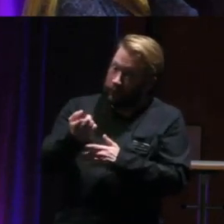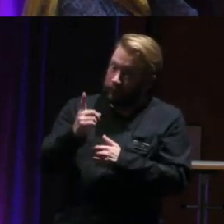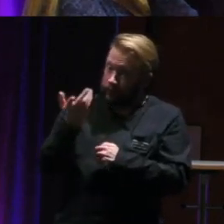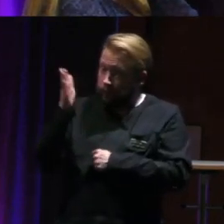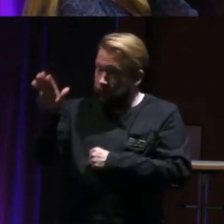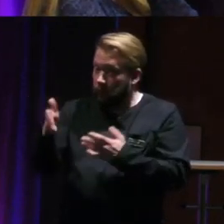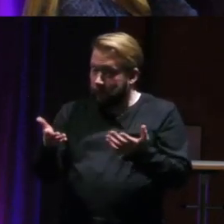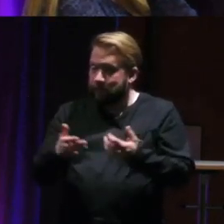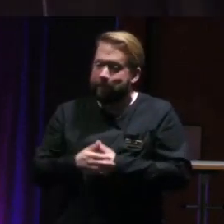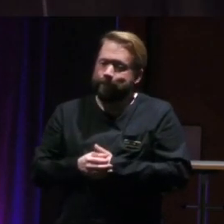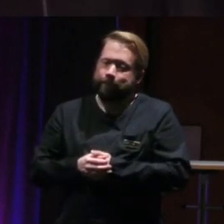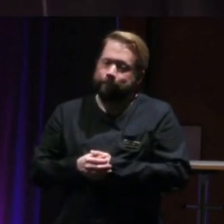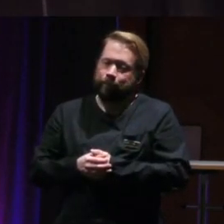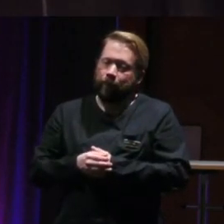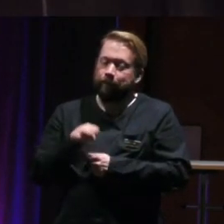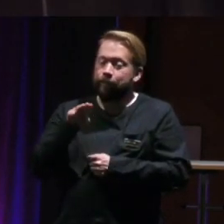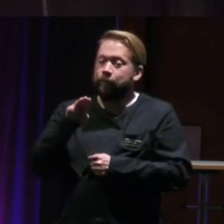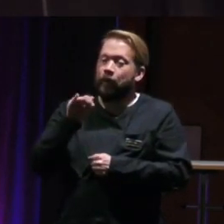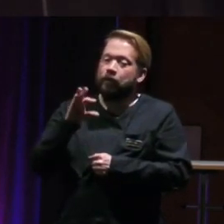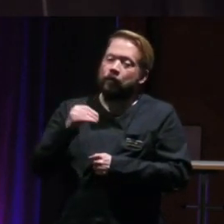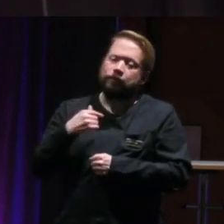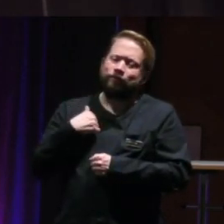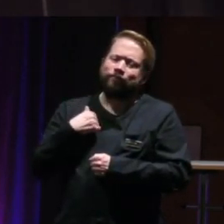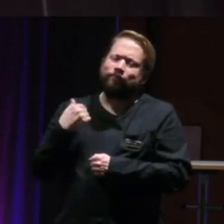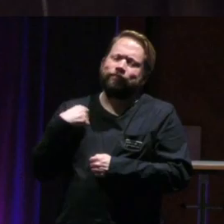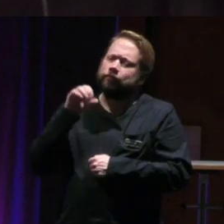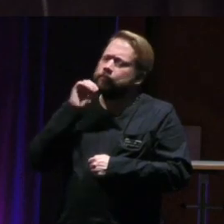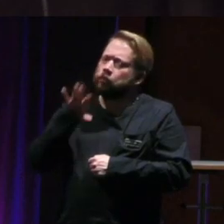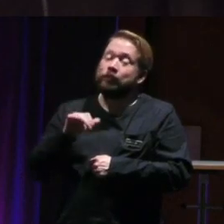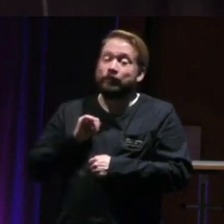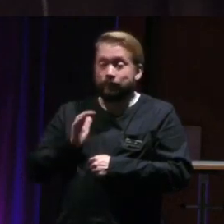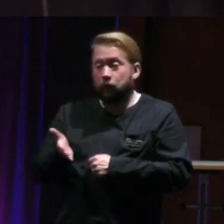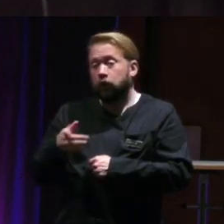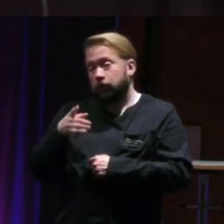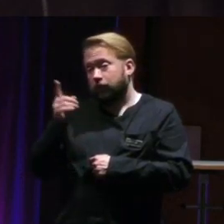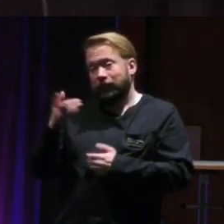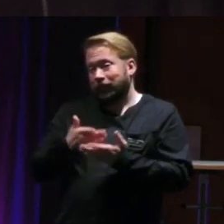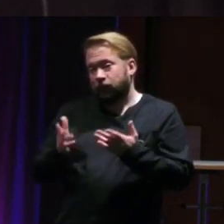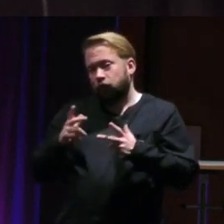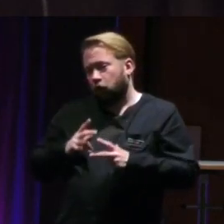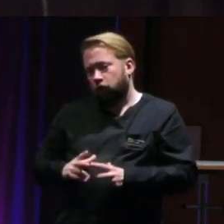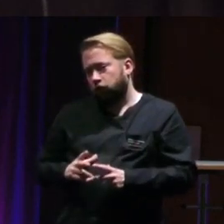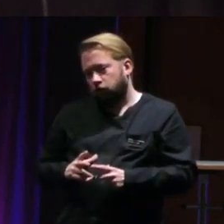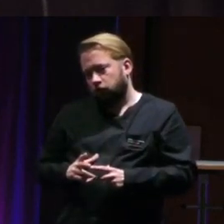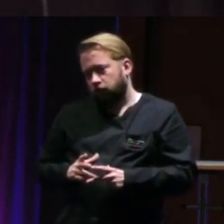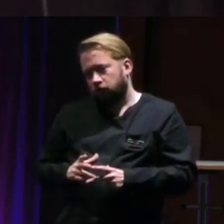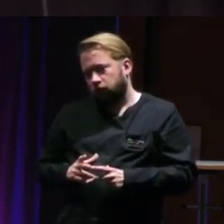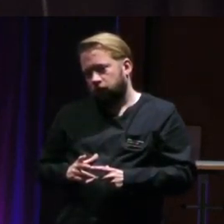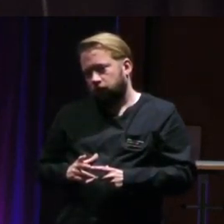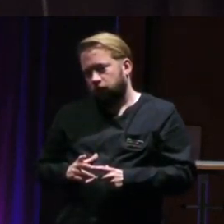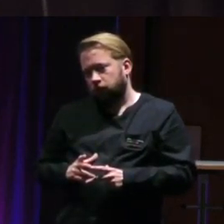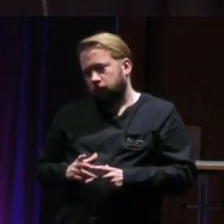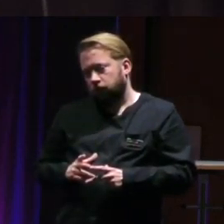I just don't care, but they will be unhappy, of course. I mean, I left the country like